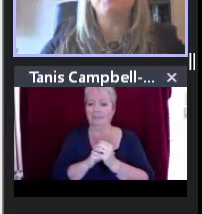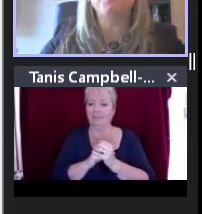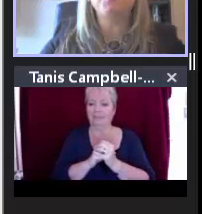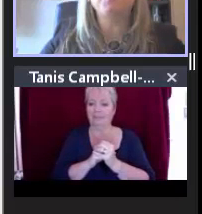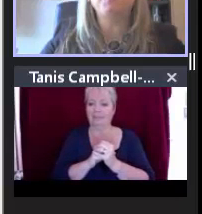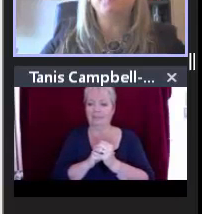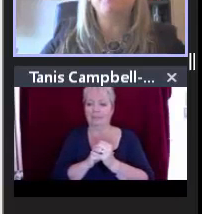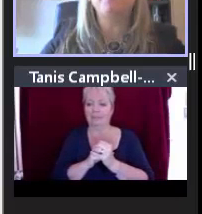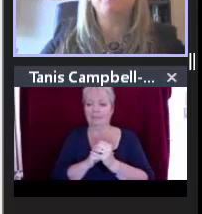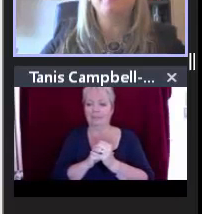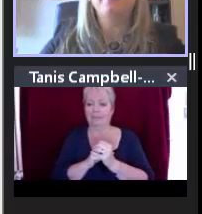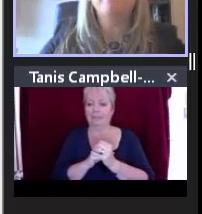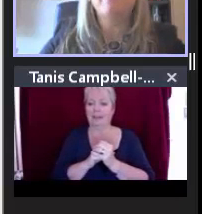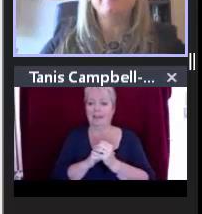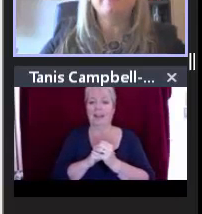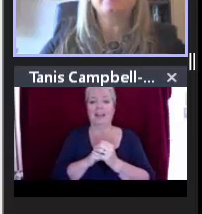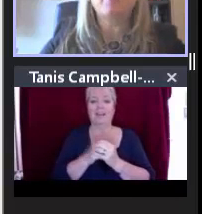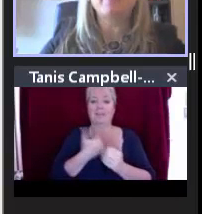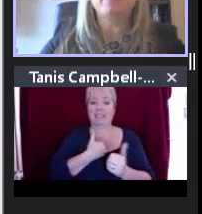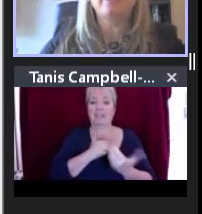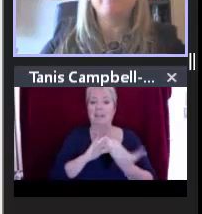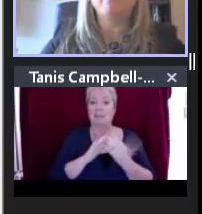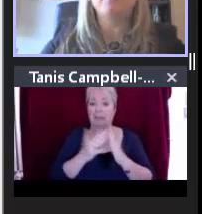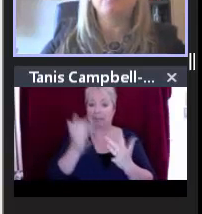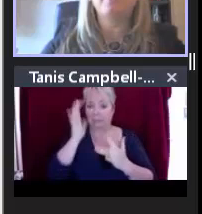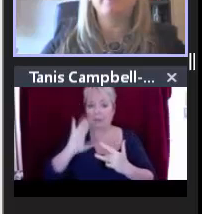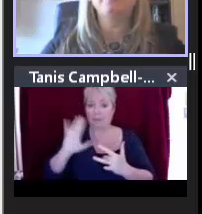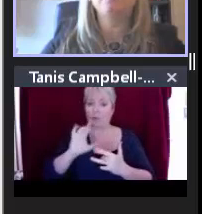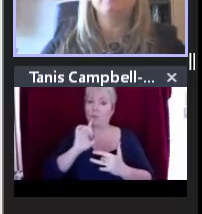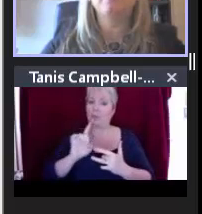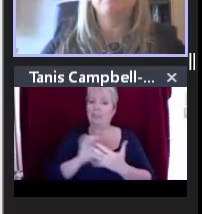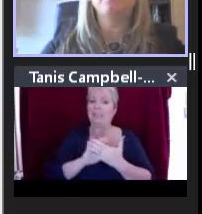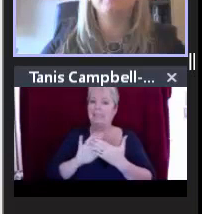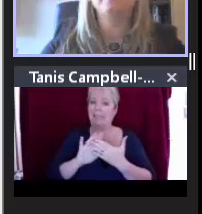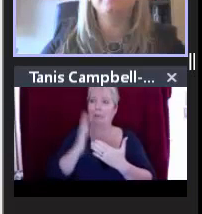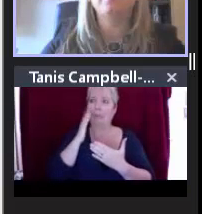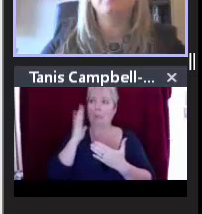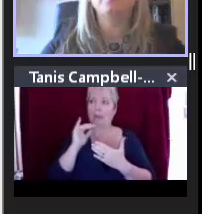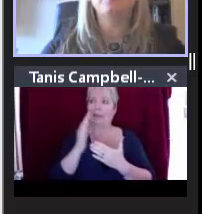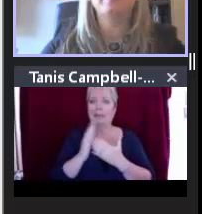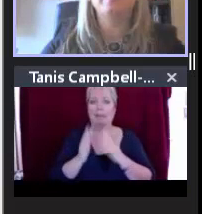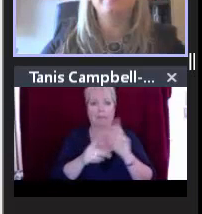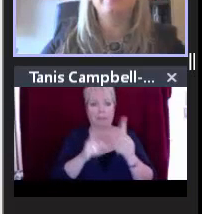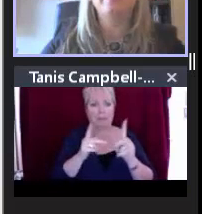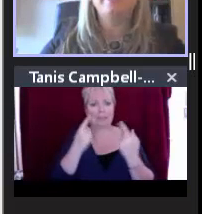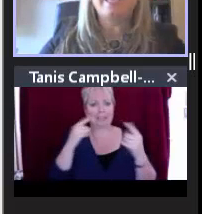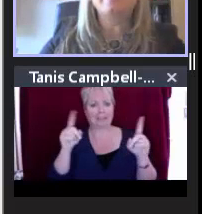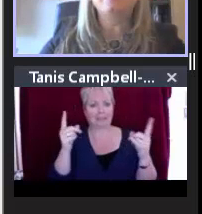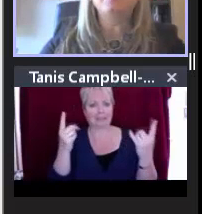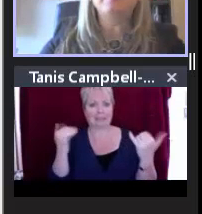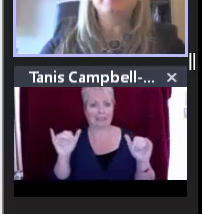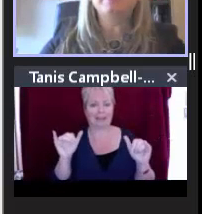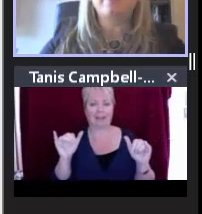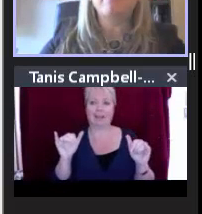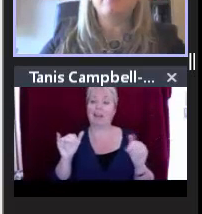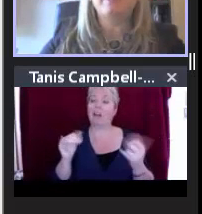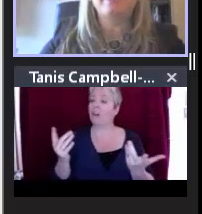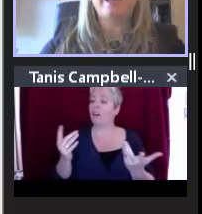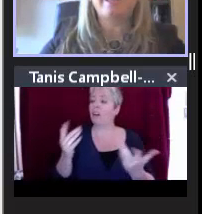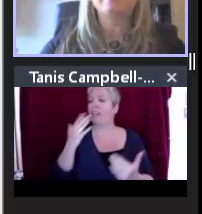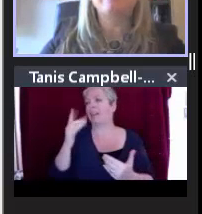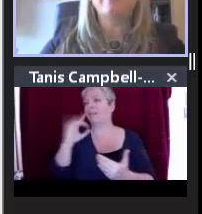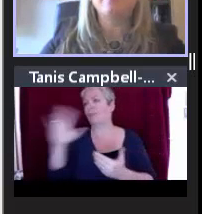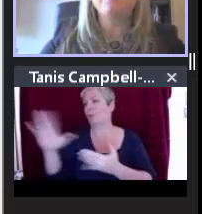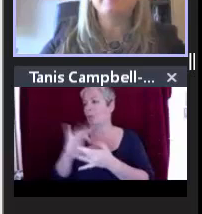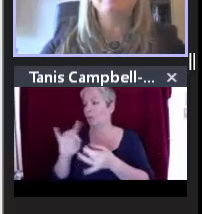for you, Juniper, for finding that spot in your life where you're ready to really focus on your career and do some